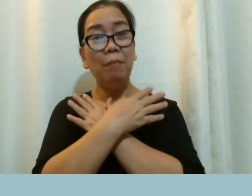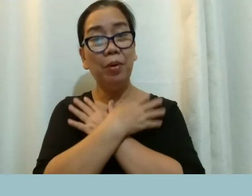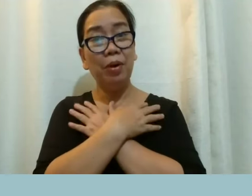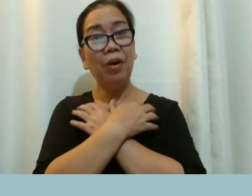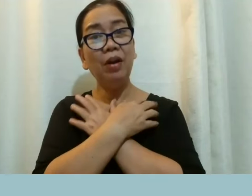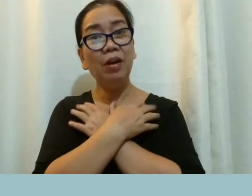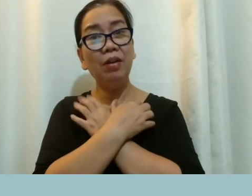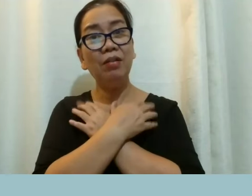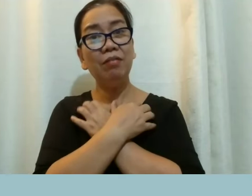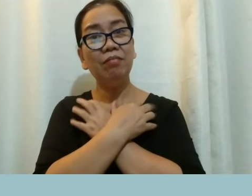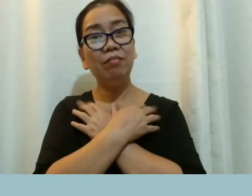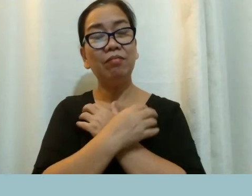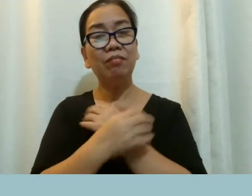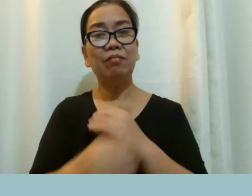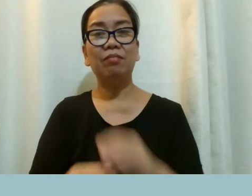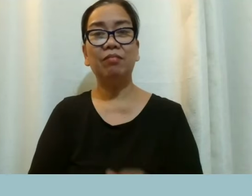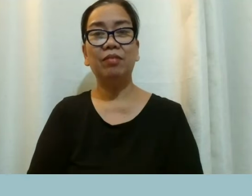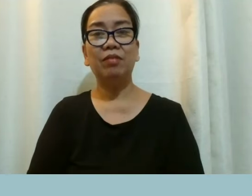A bird.